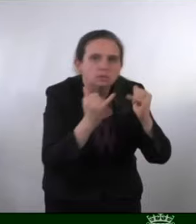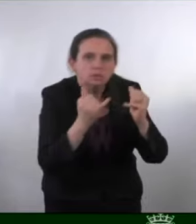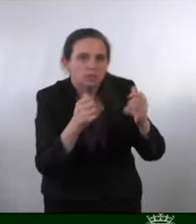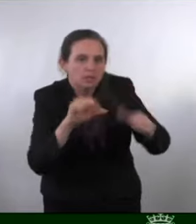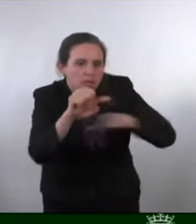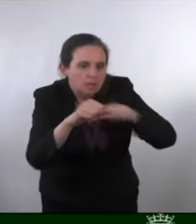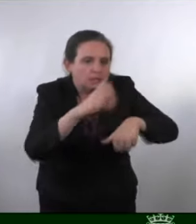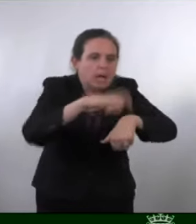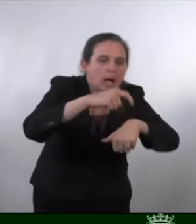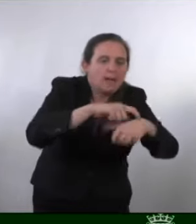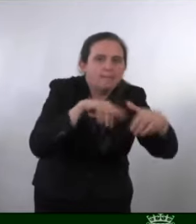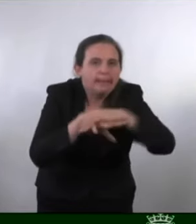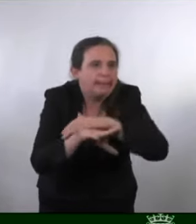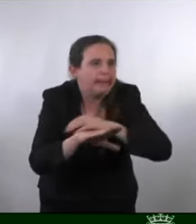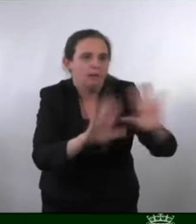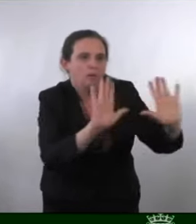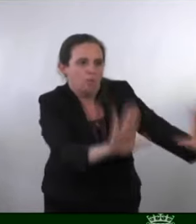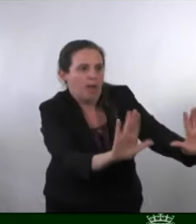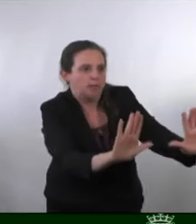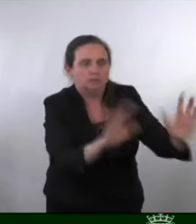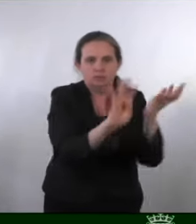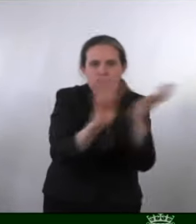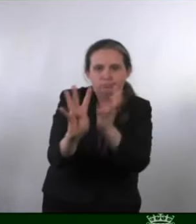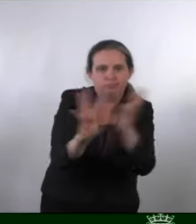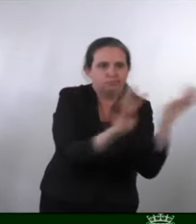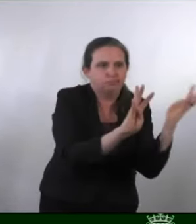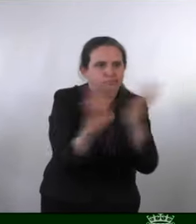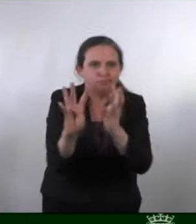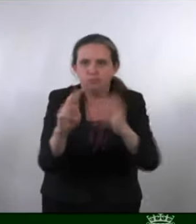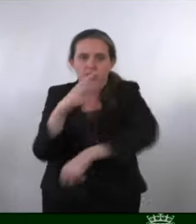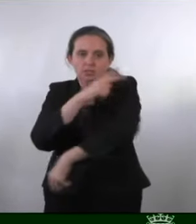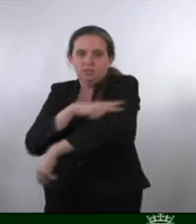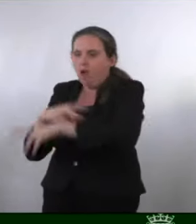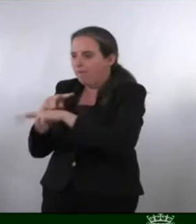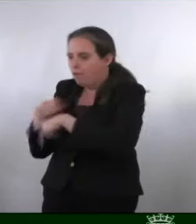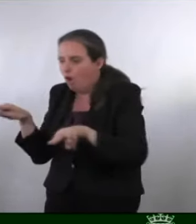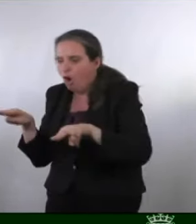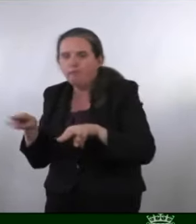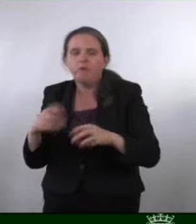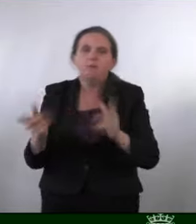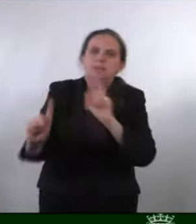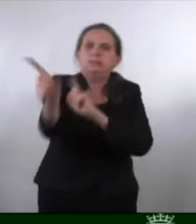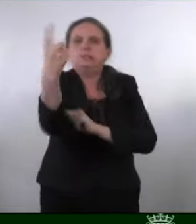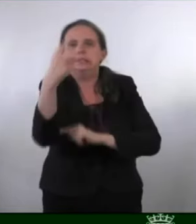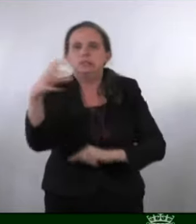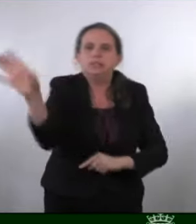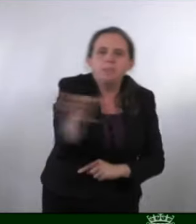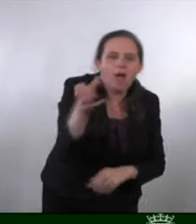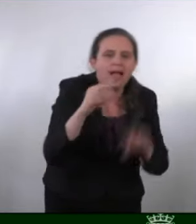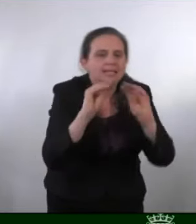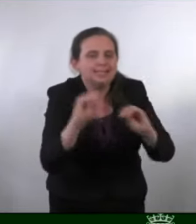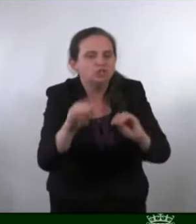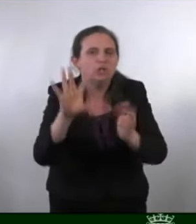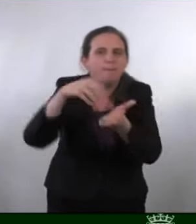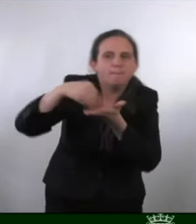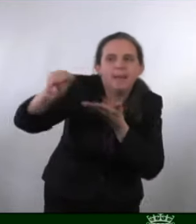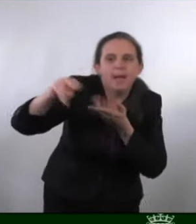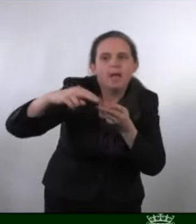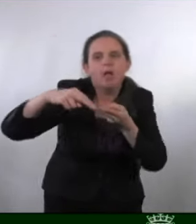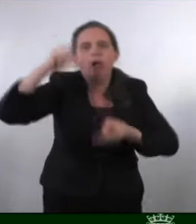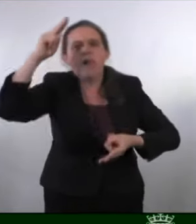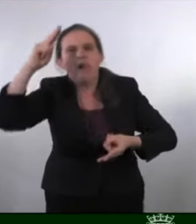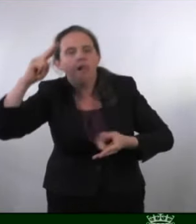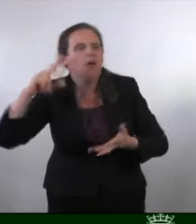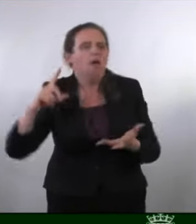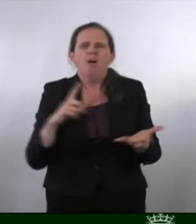learning, and the skyrocketing bills for staff absence and costs of supply teachers as a result of teachers having to self-isolate.